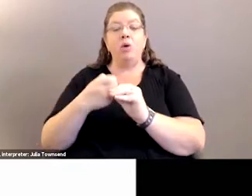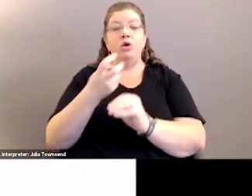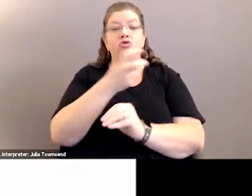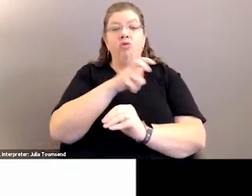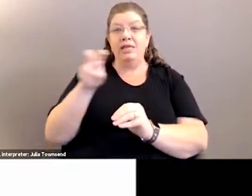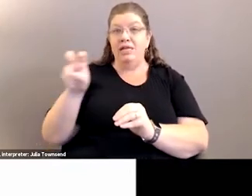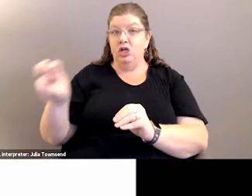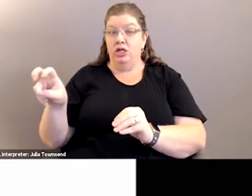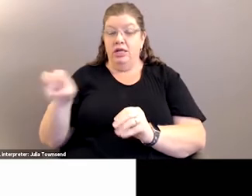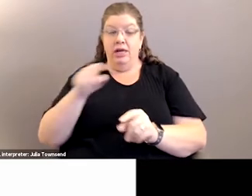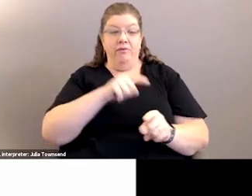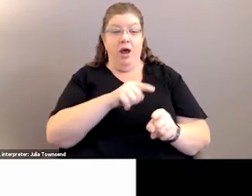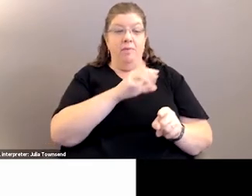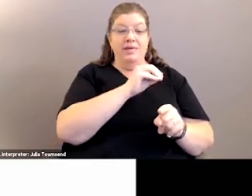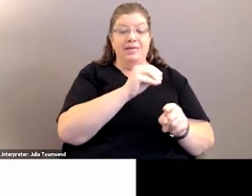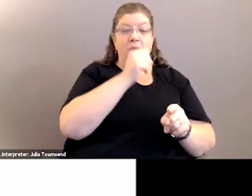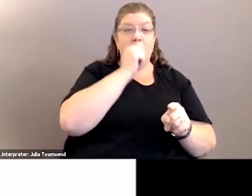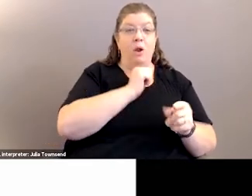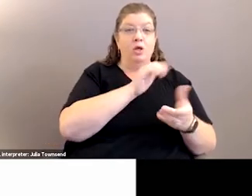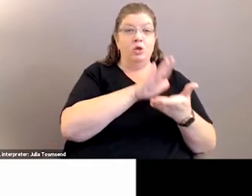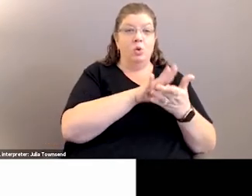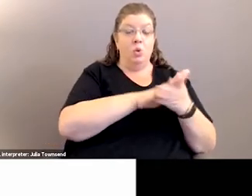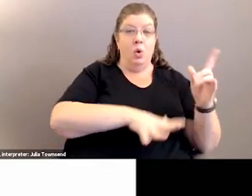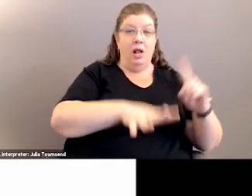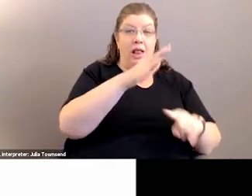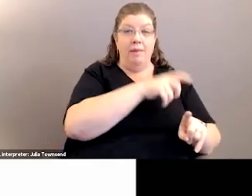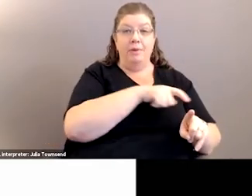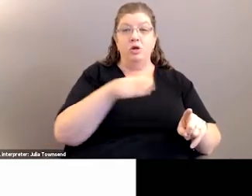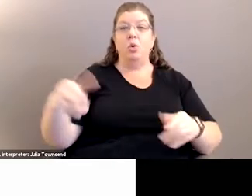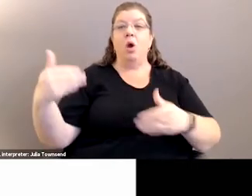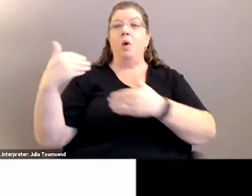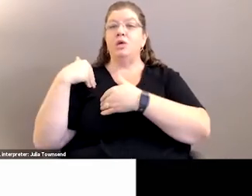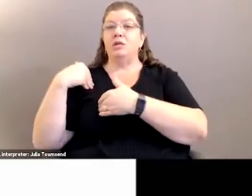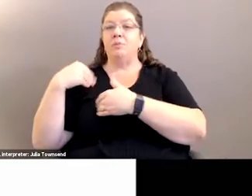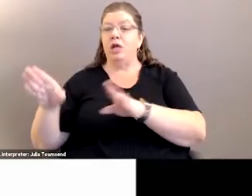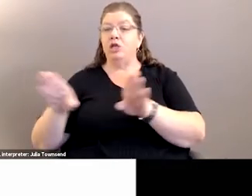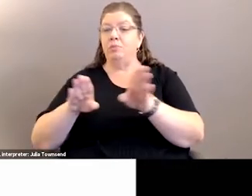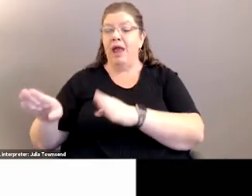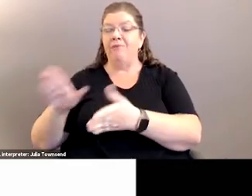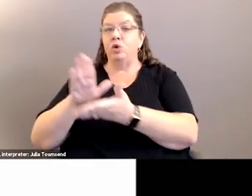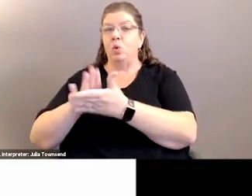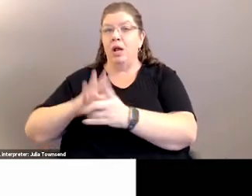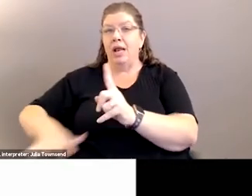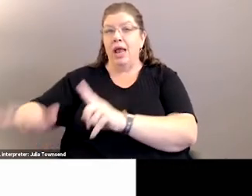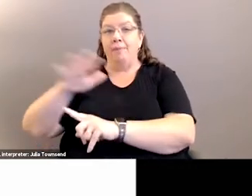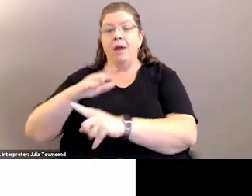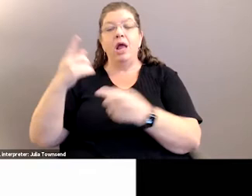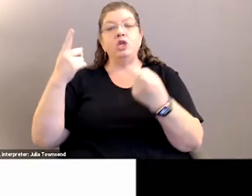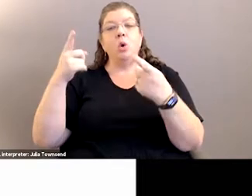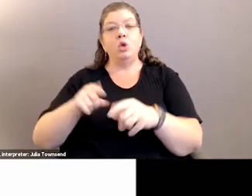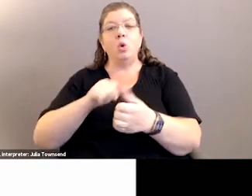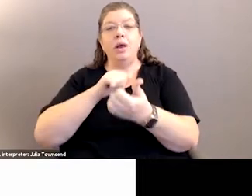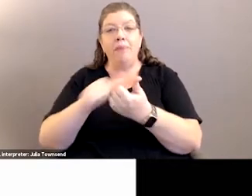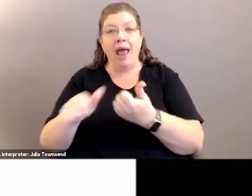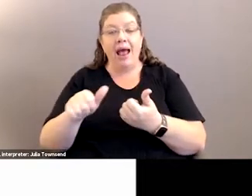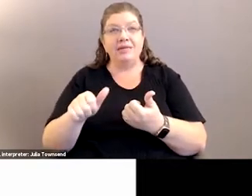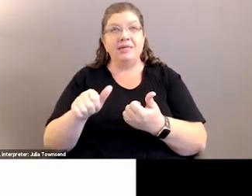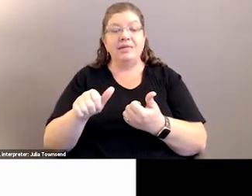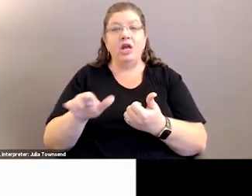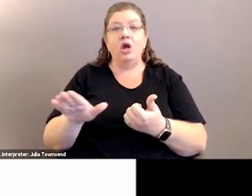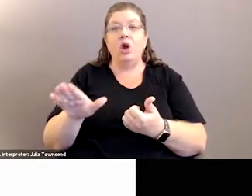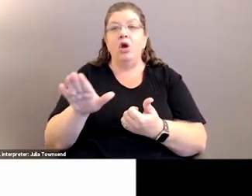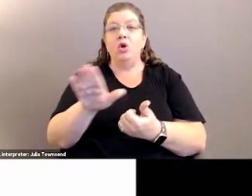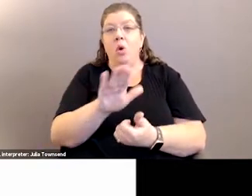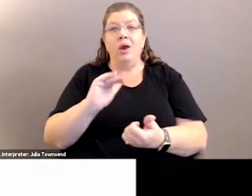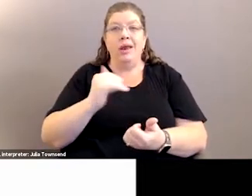from a zero tolerance school climate to a response to behavior school climate as a result of the passing of your of your in